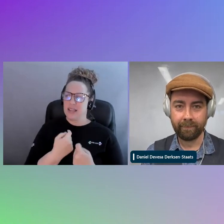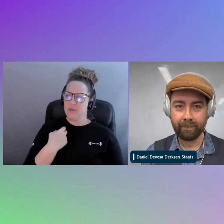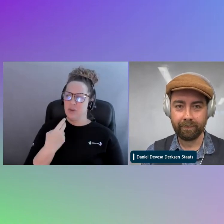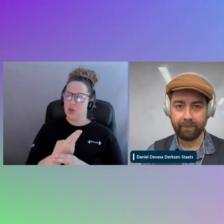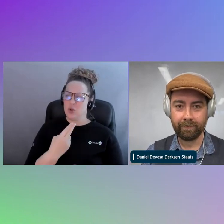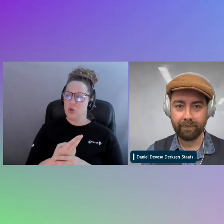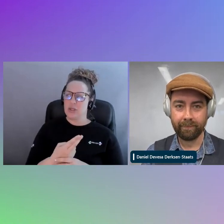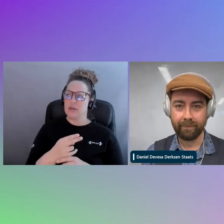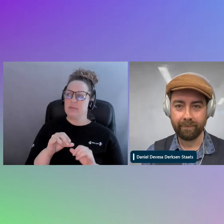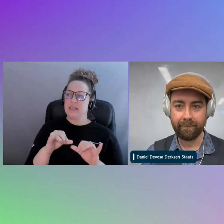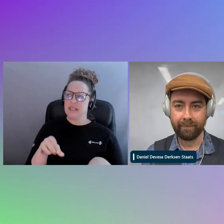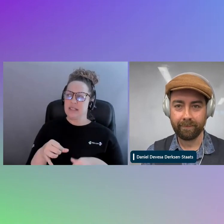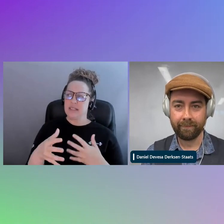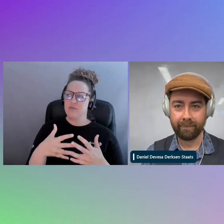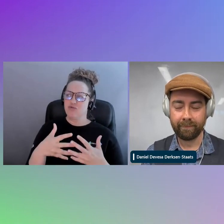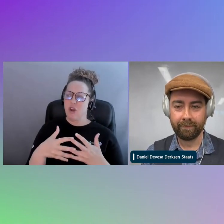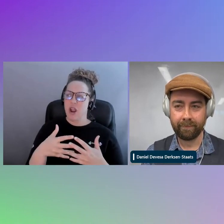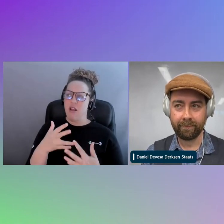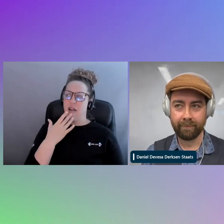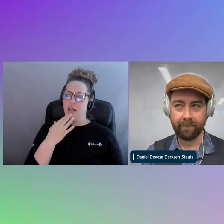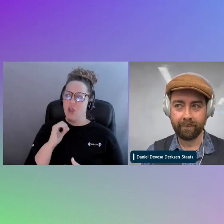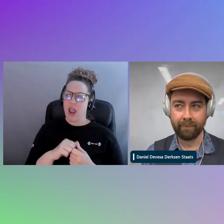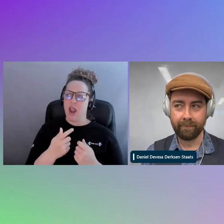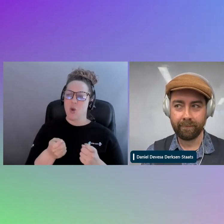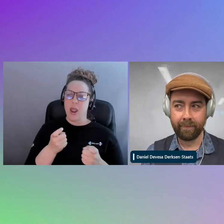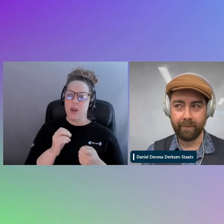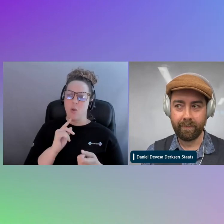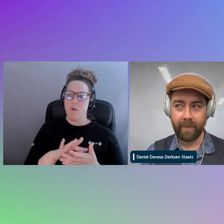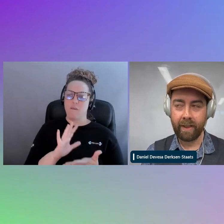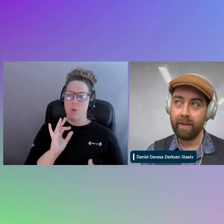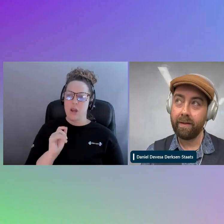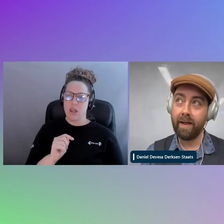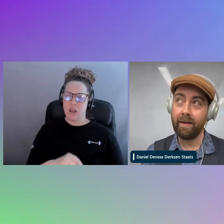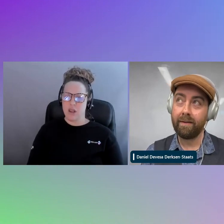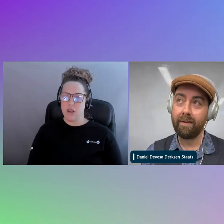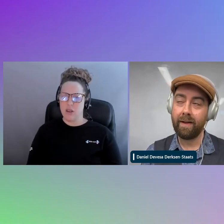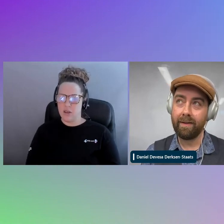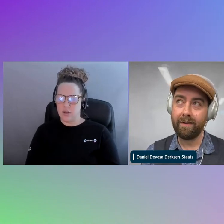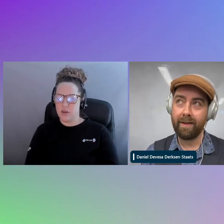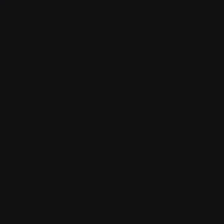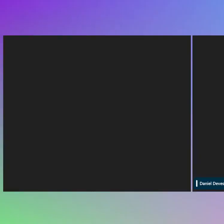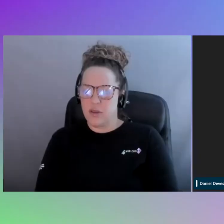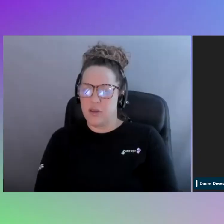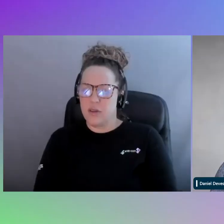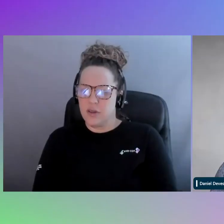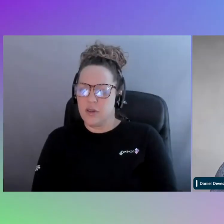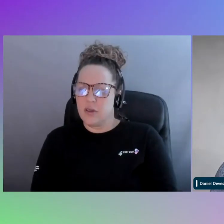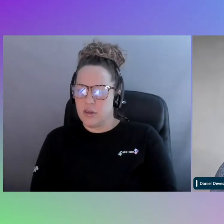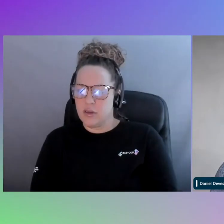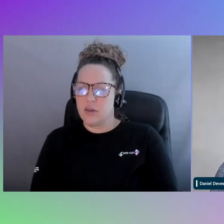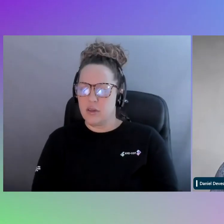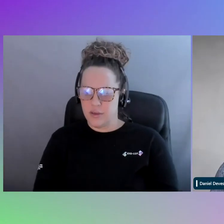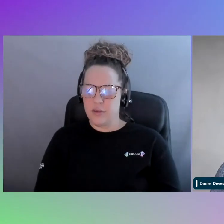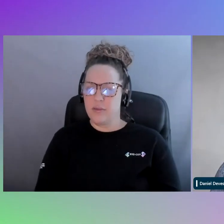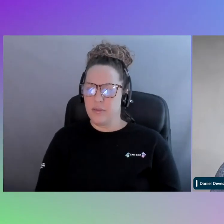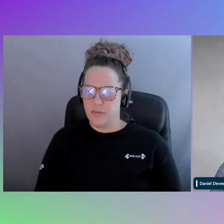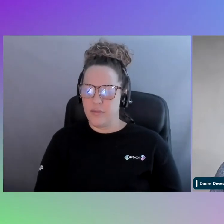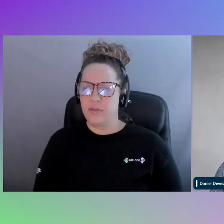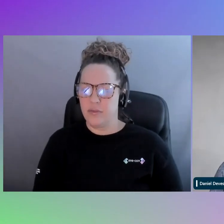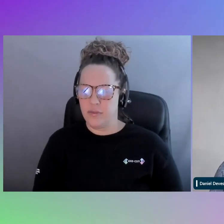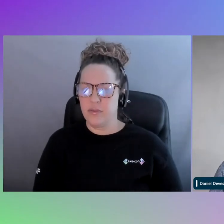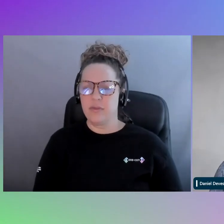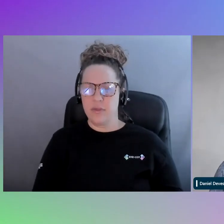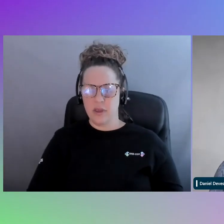gray colors. How do you handle this or avoid this? Yeah, that's something I forgot to mention as well,